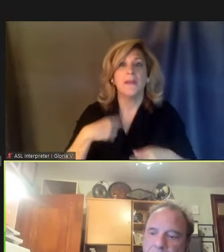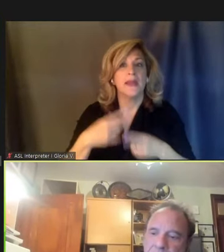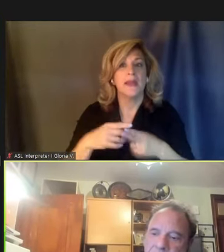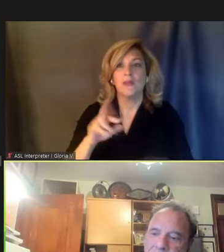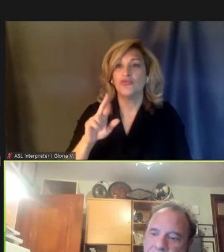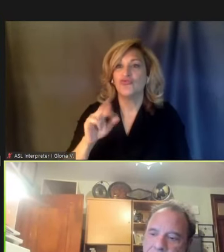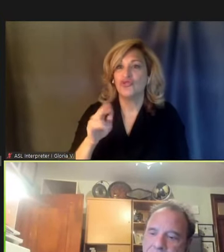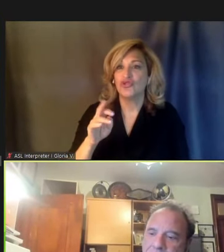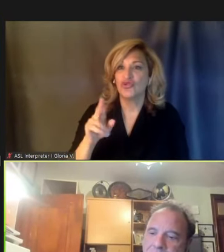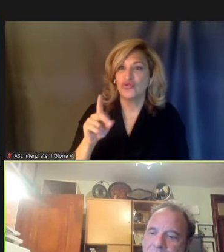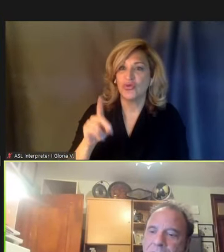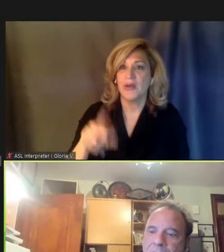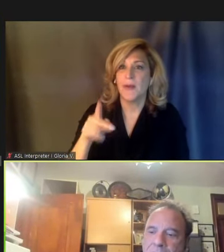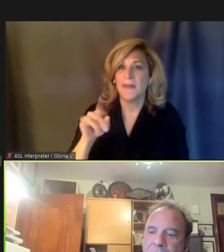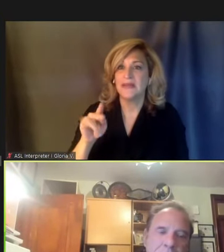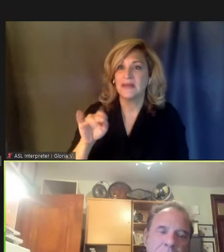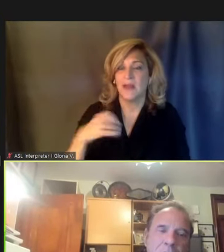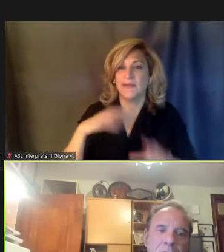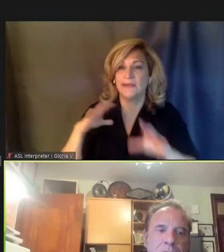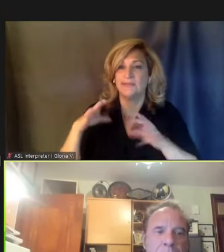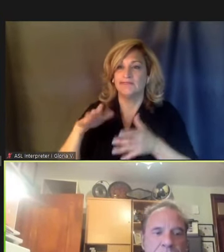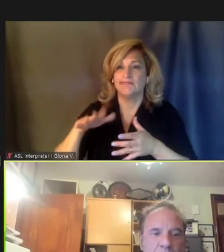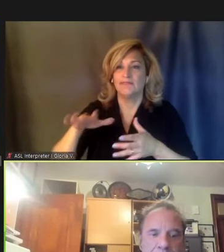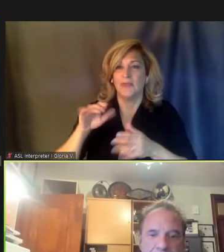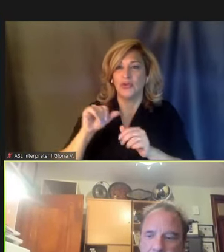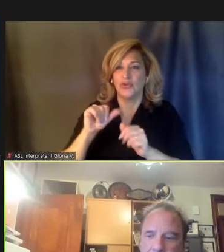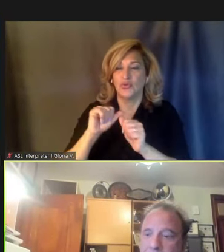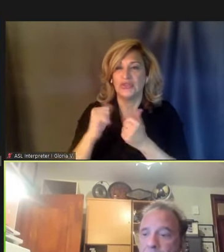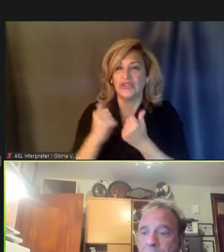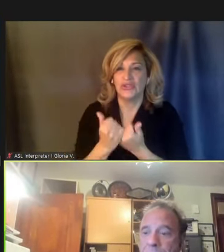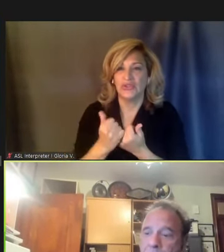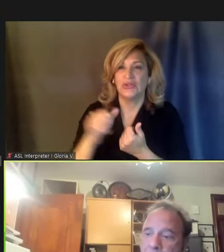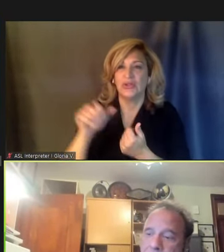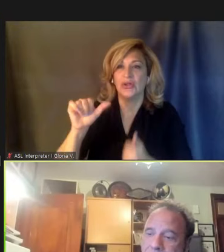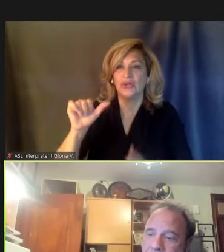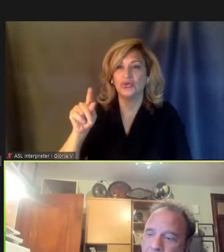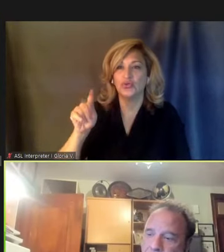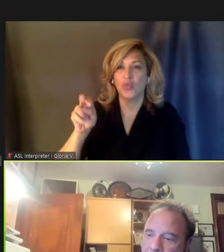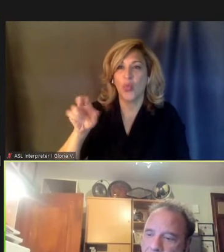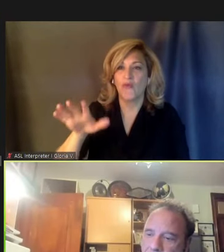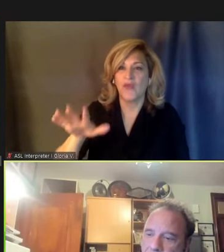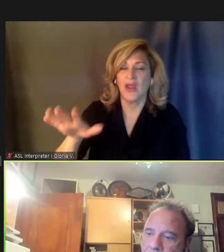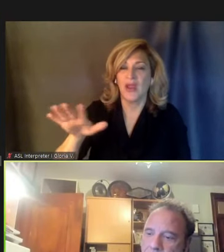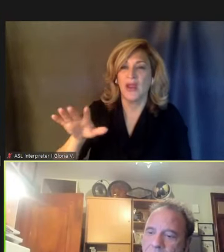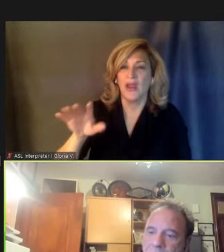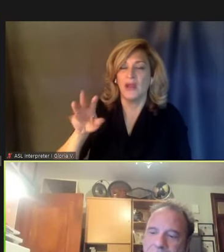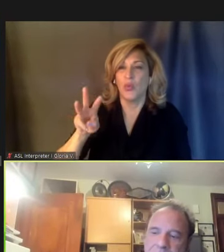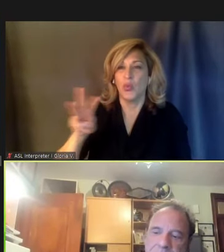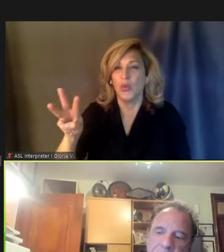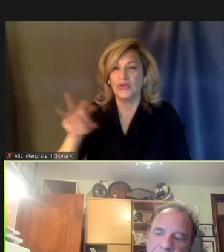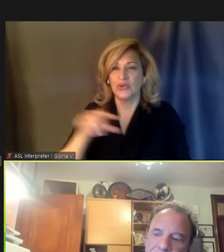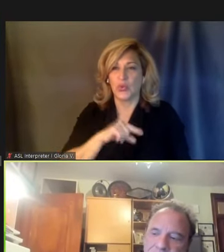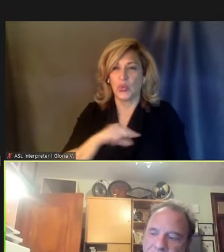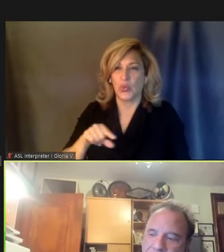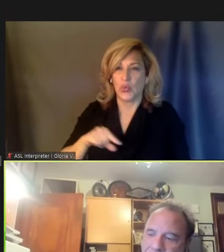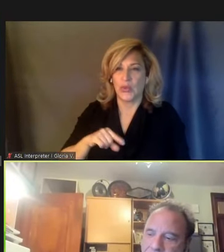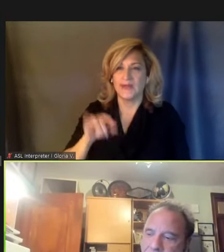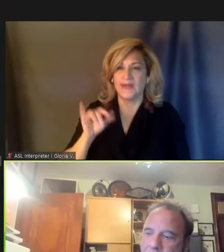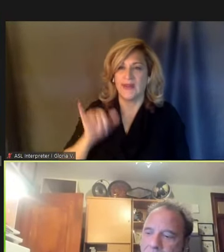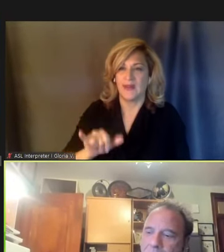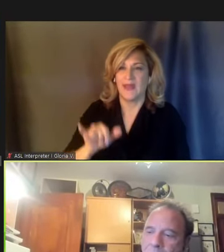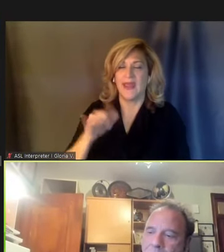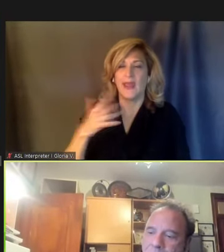Neighborhood Association. And our Astoria neighborhood and Western Queens in general stands to be greatly